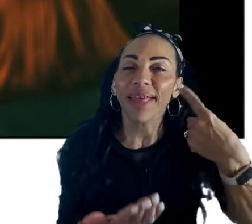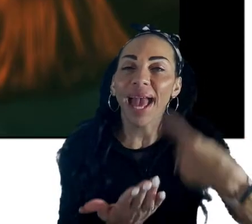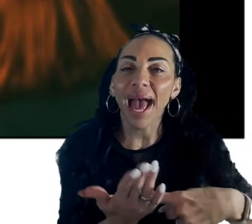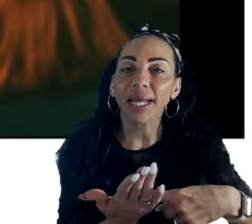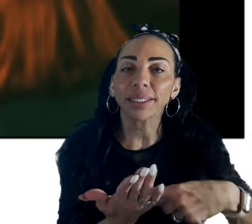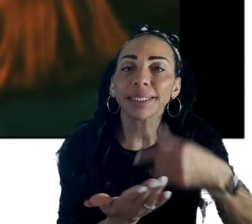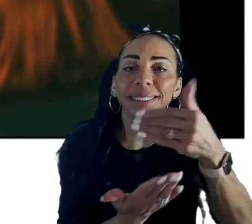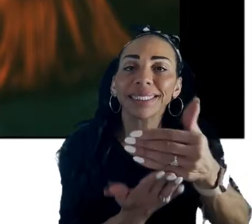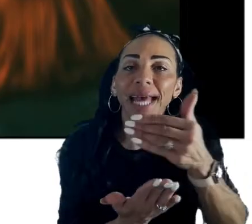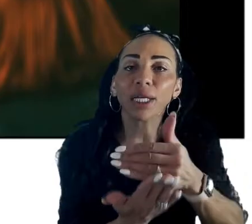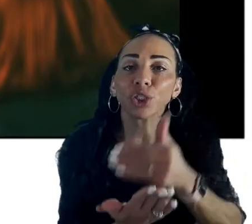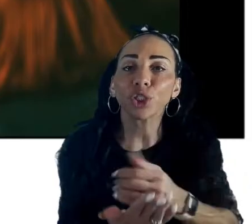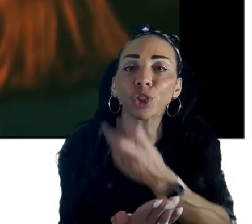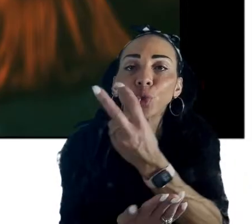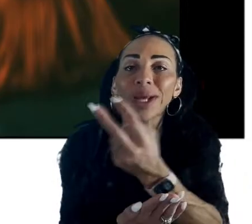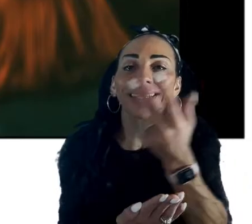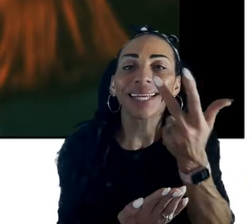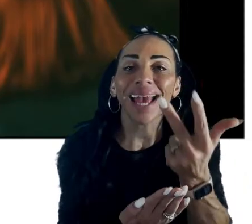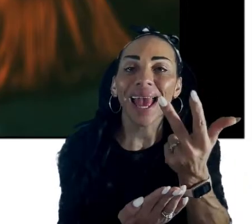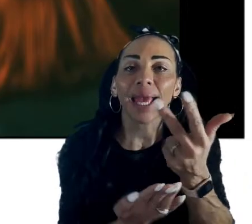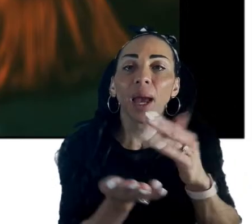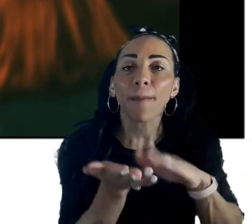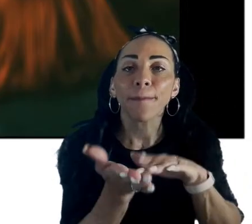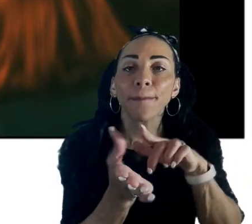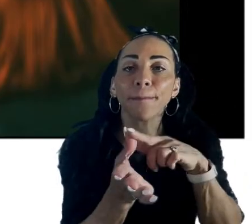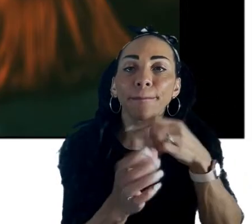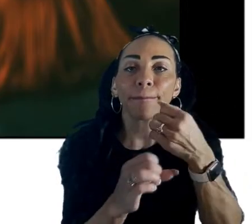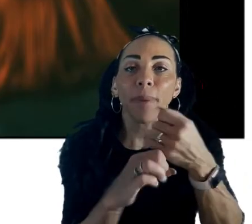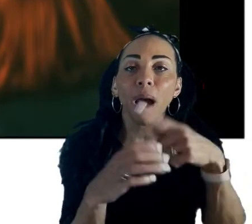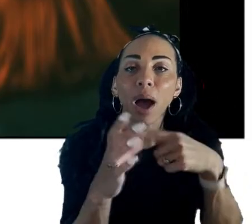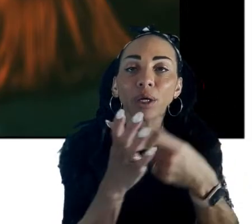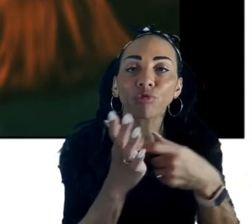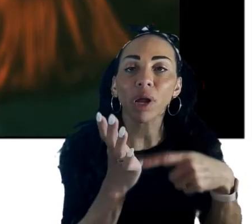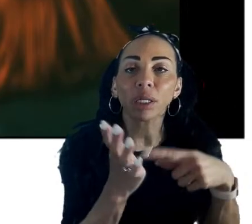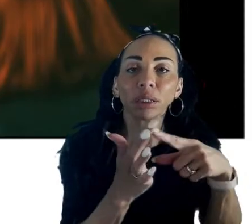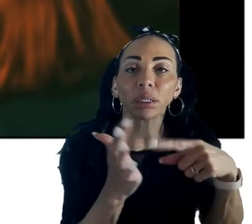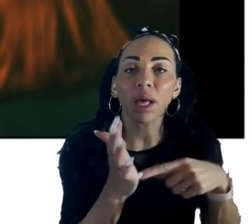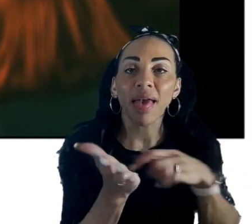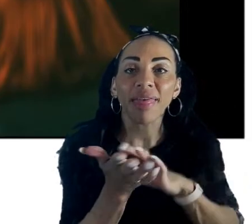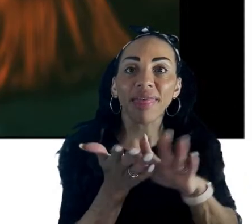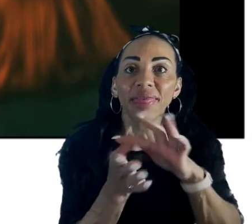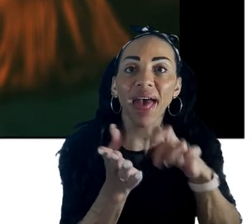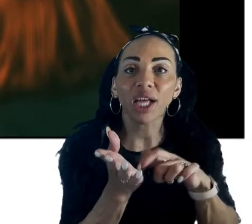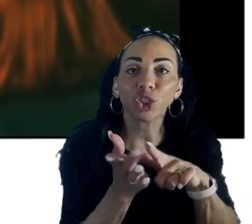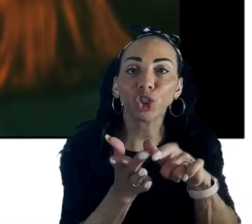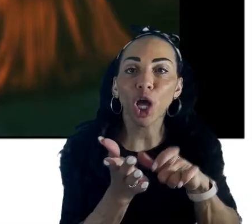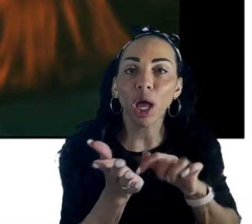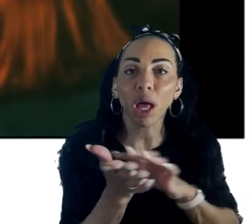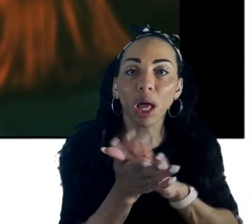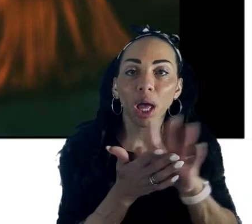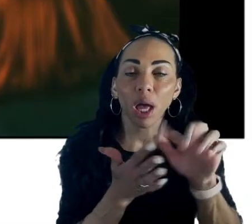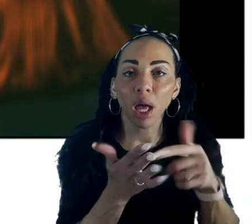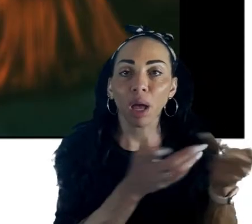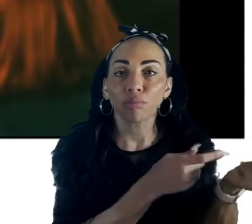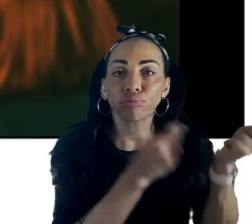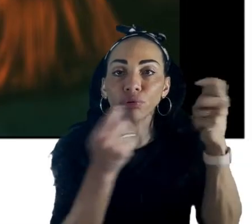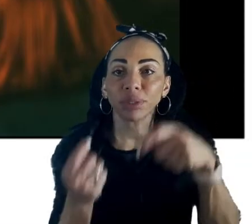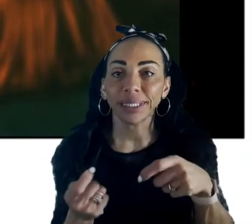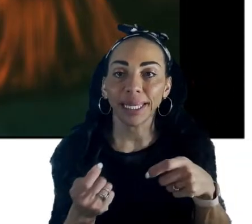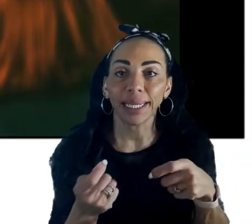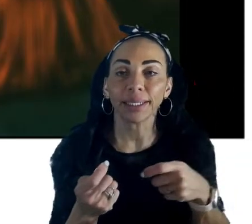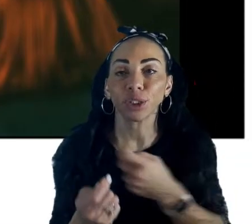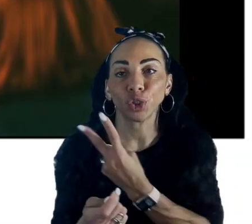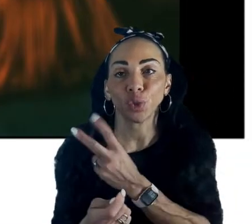that Margaret Thatcher's government put in place in 1988. It ran to 2003, and it